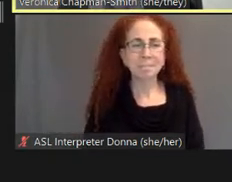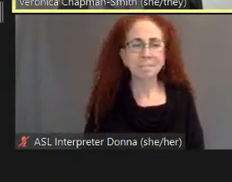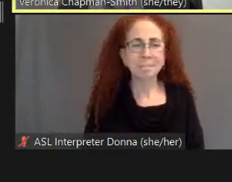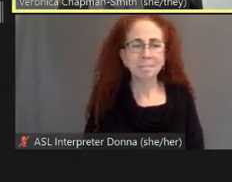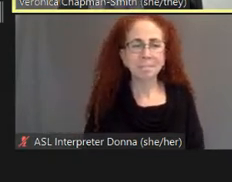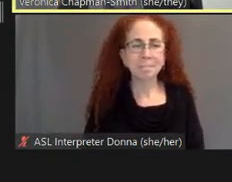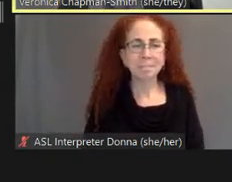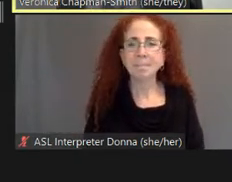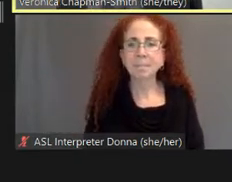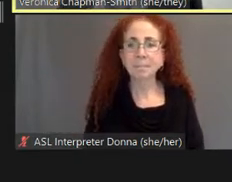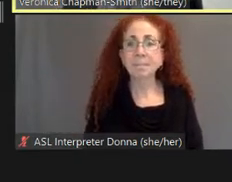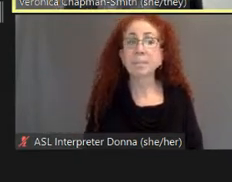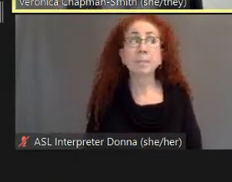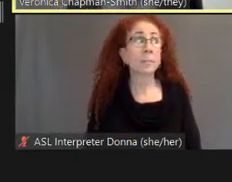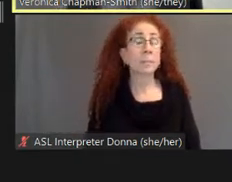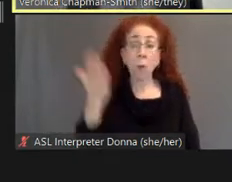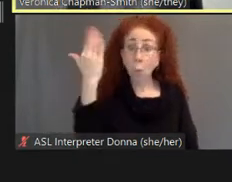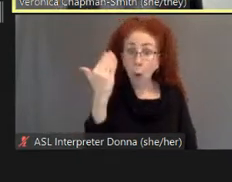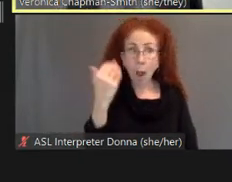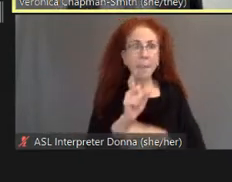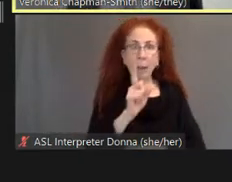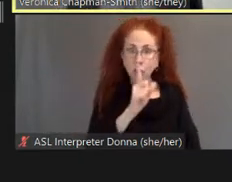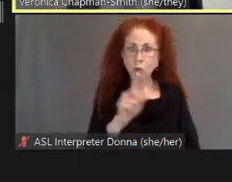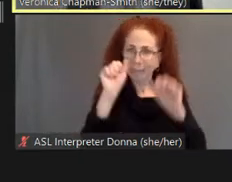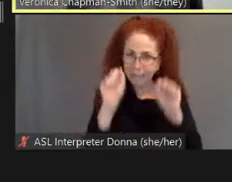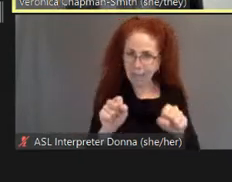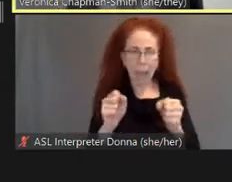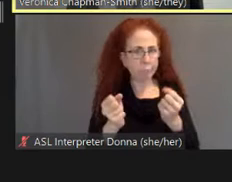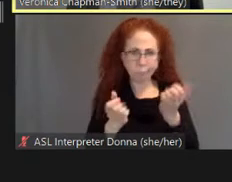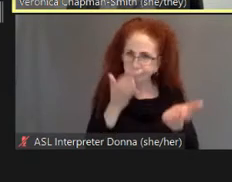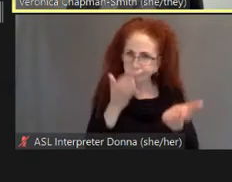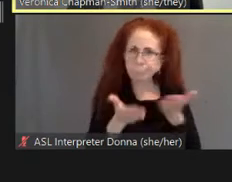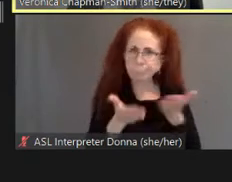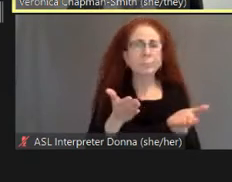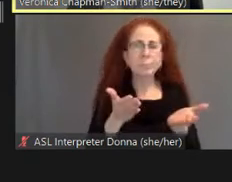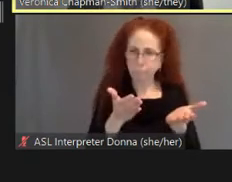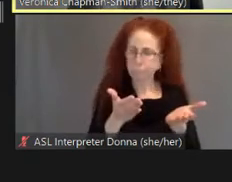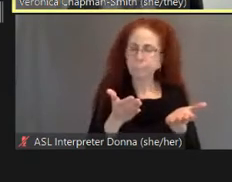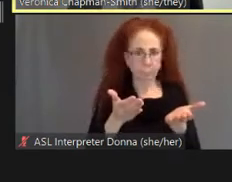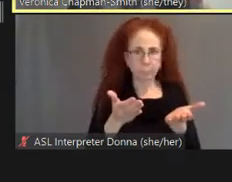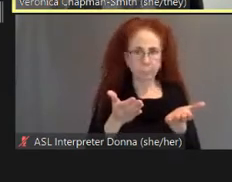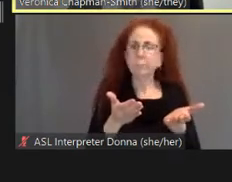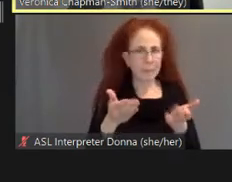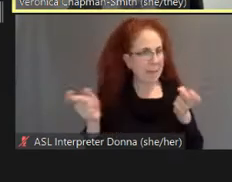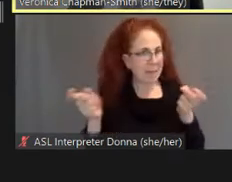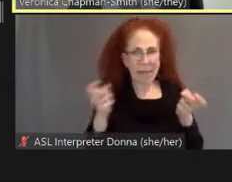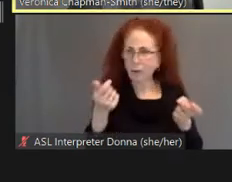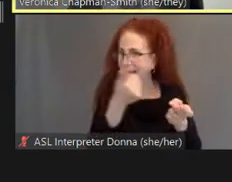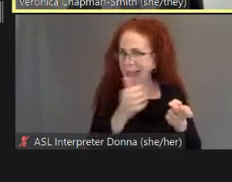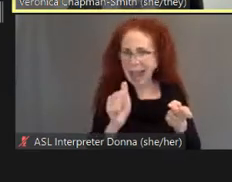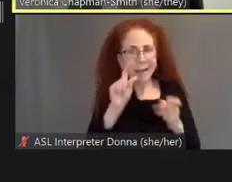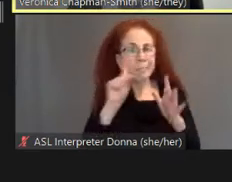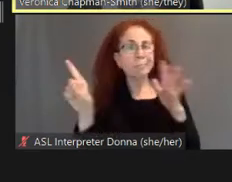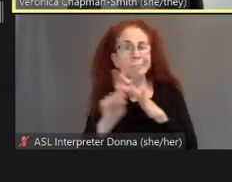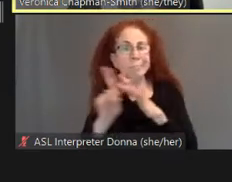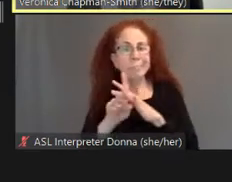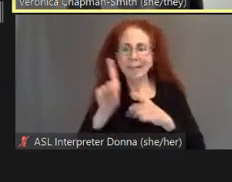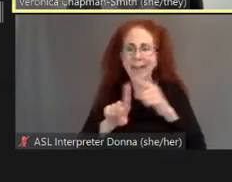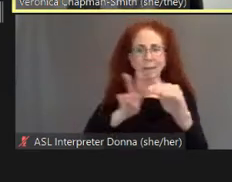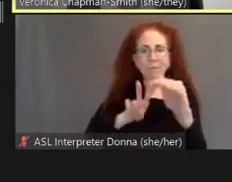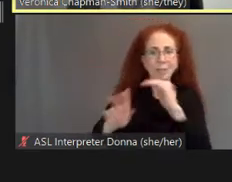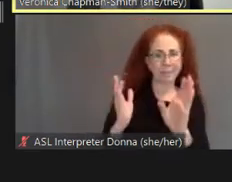I want to ensure that we are able to have the capacity to handle any unforeseen costs, and making sure that we're